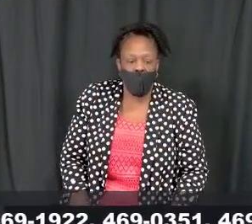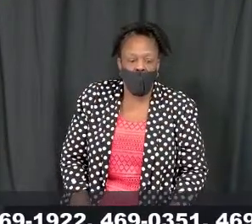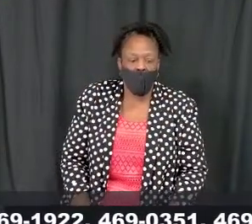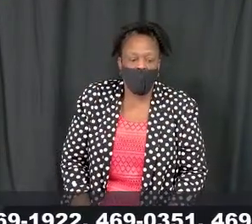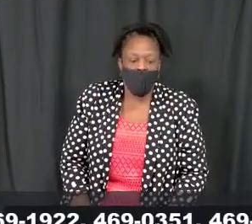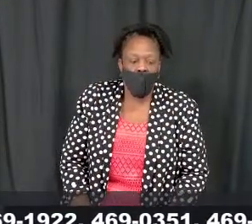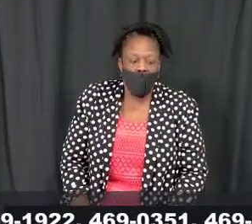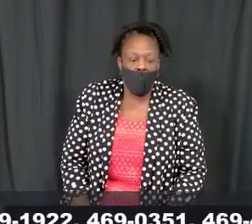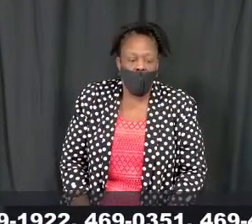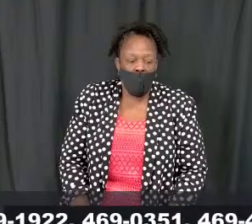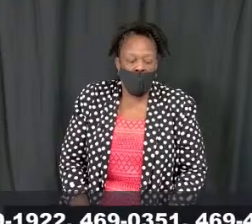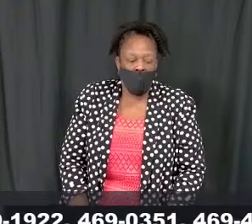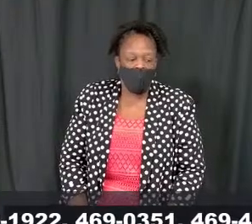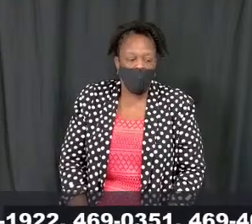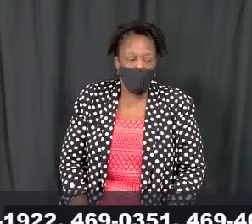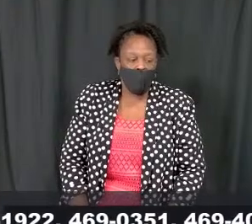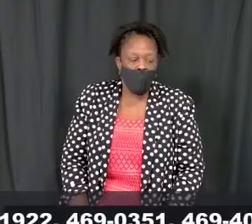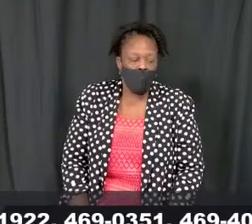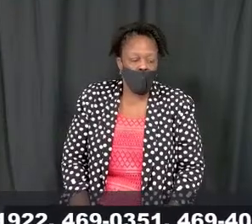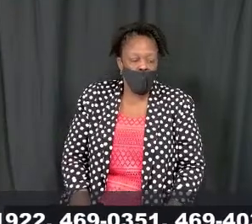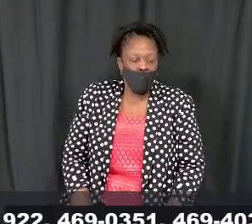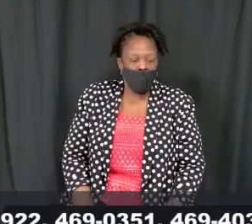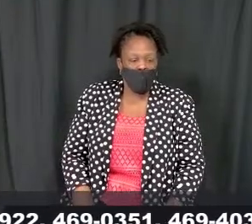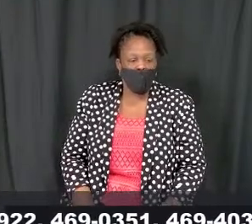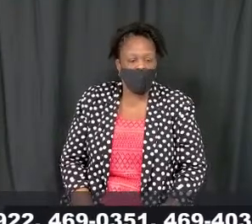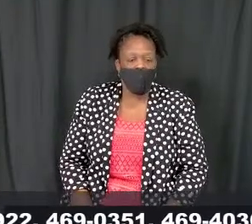Thank you very much, Mr. Samuel, for that